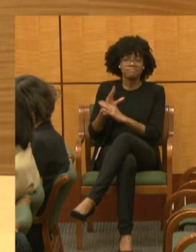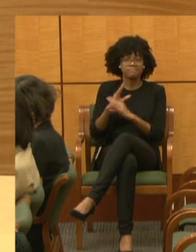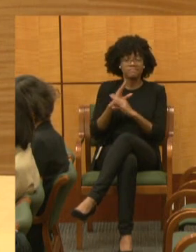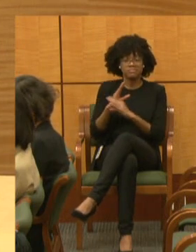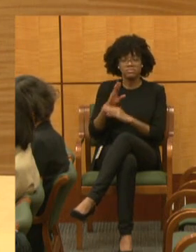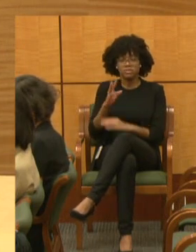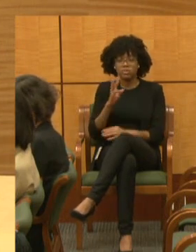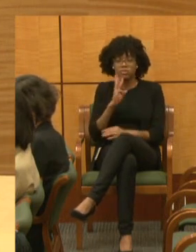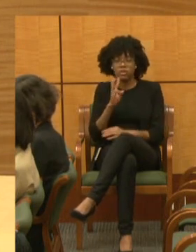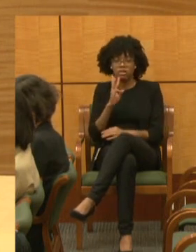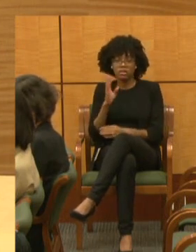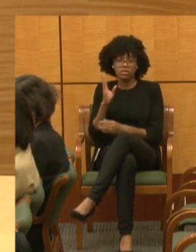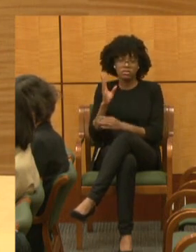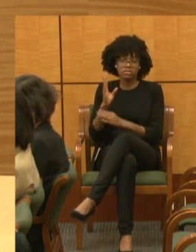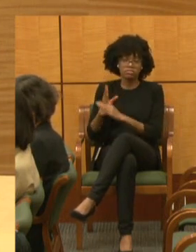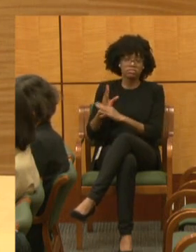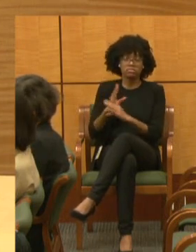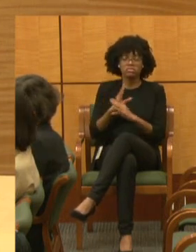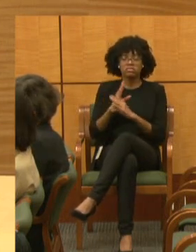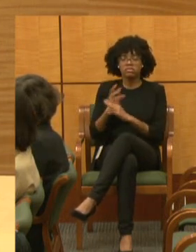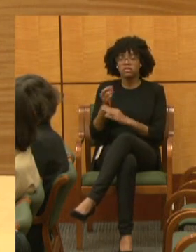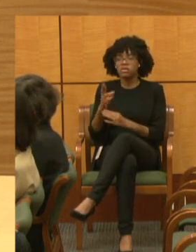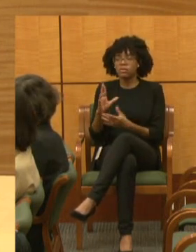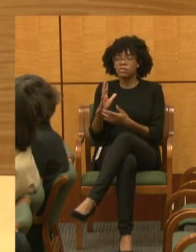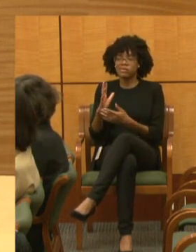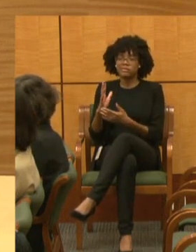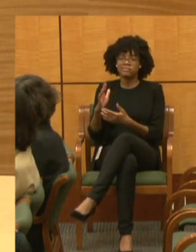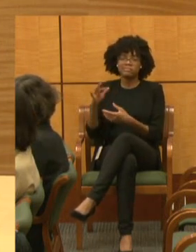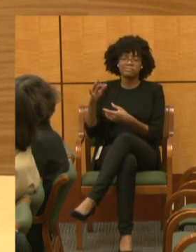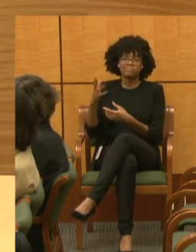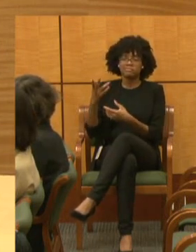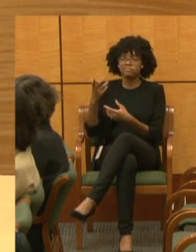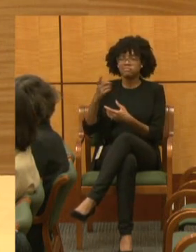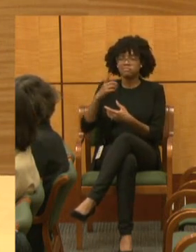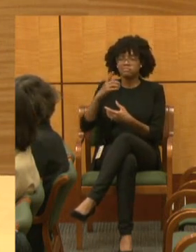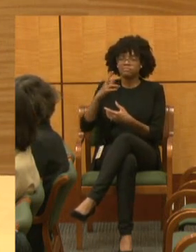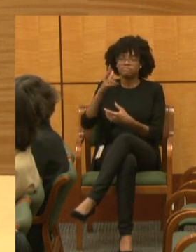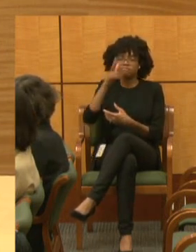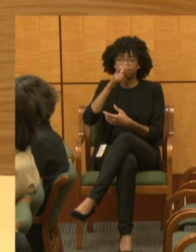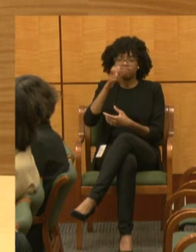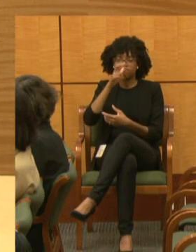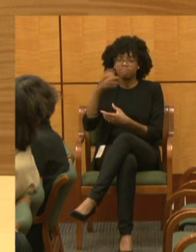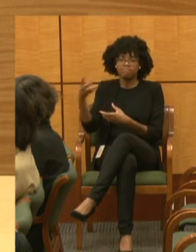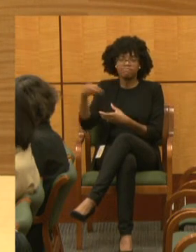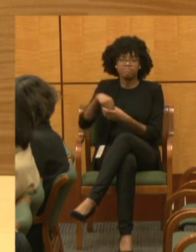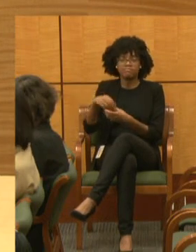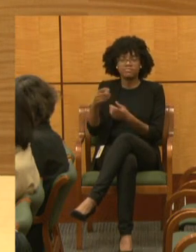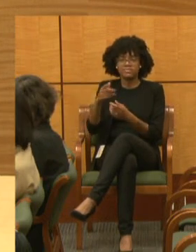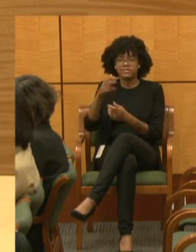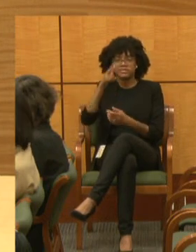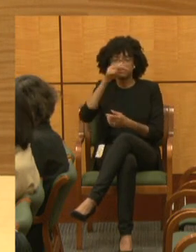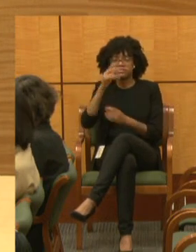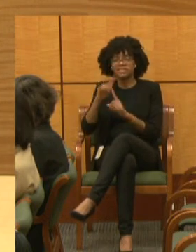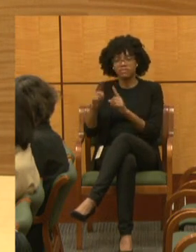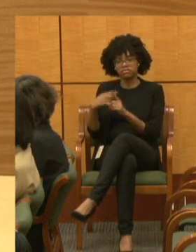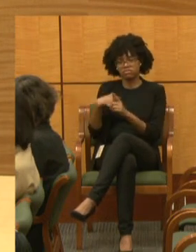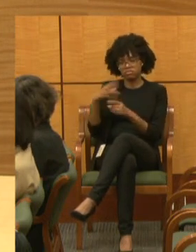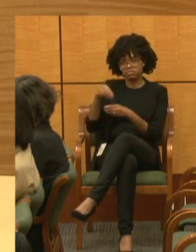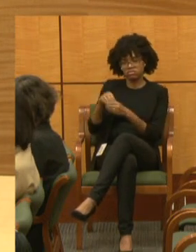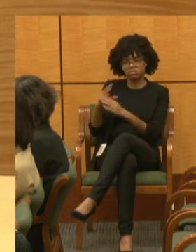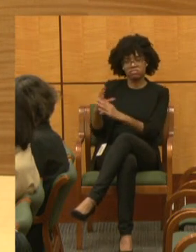important knowledge from a quality perspective for pharmacies to be able to have at their fingertips in order to make